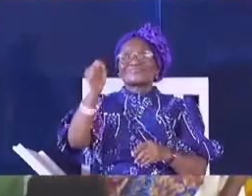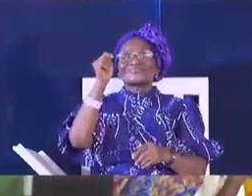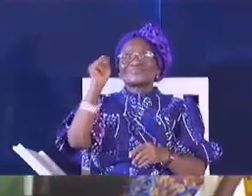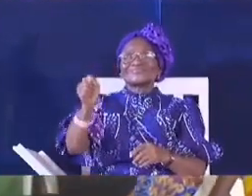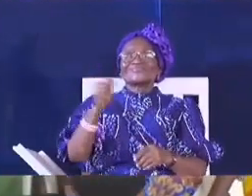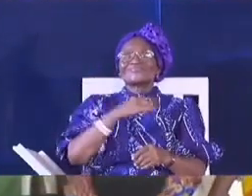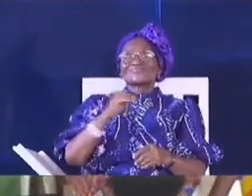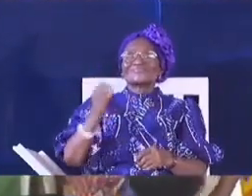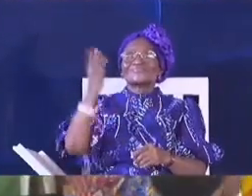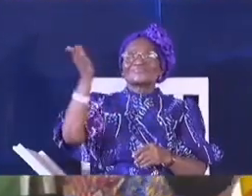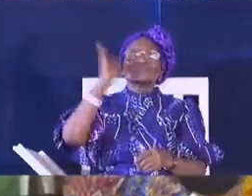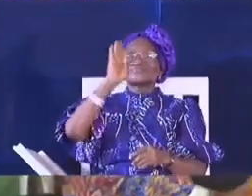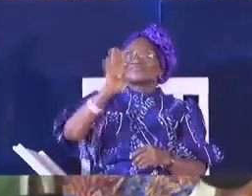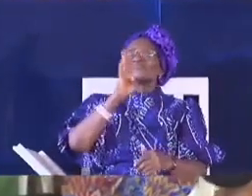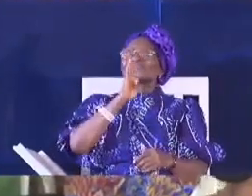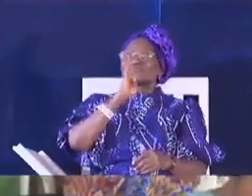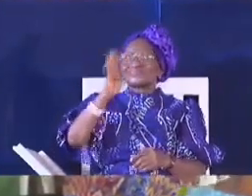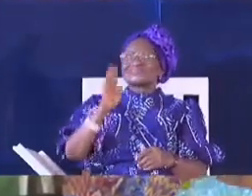more.